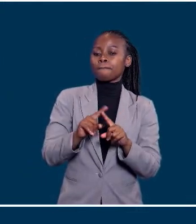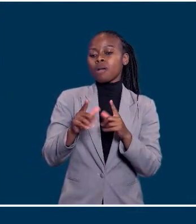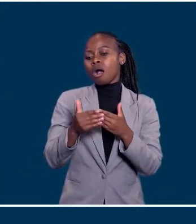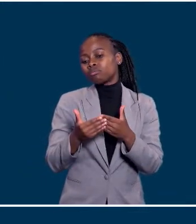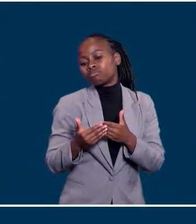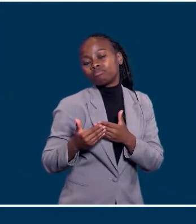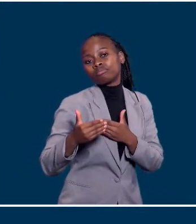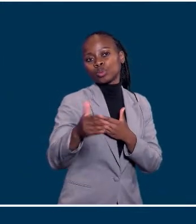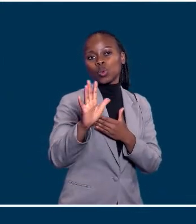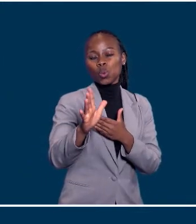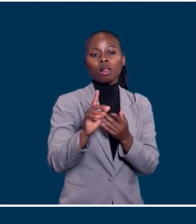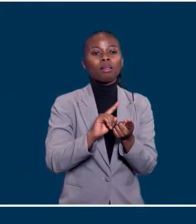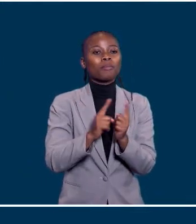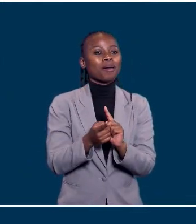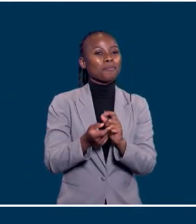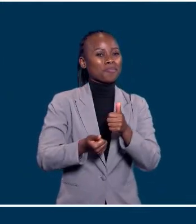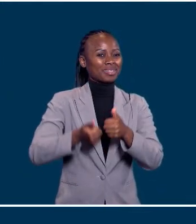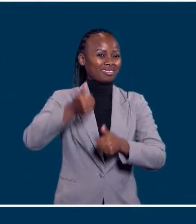more